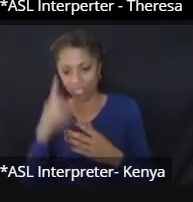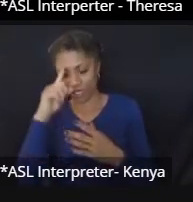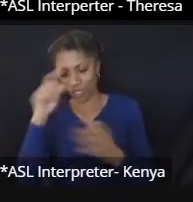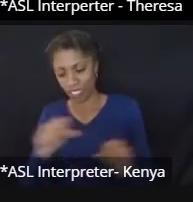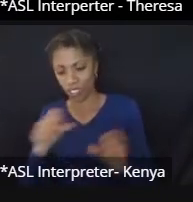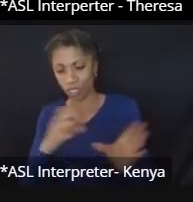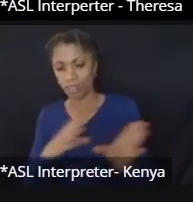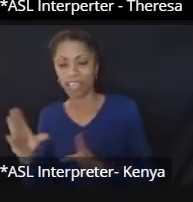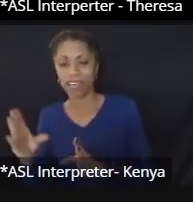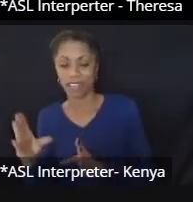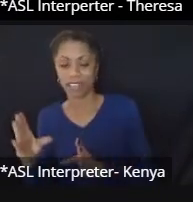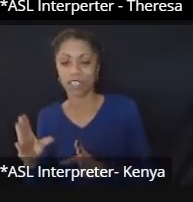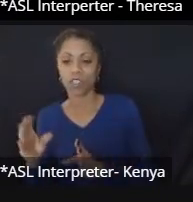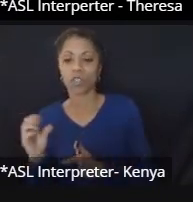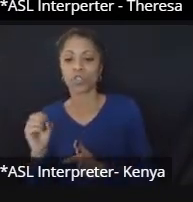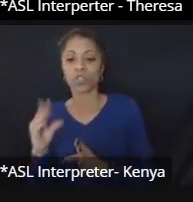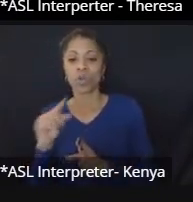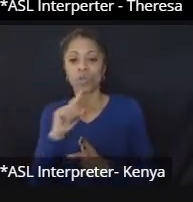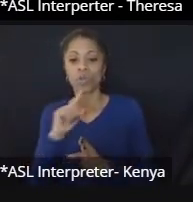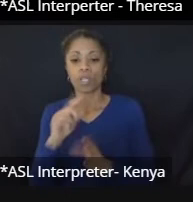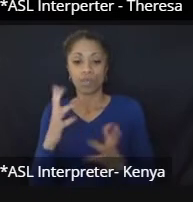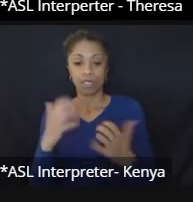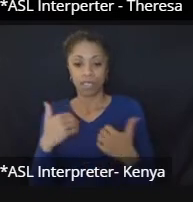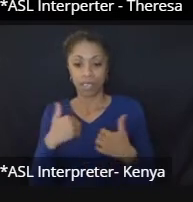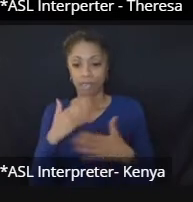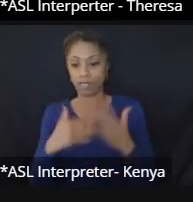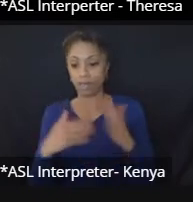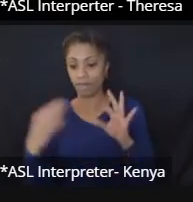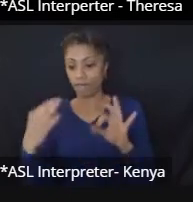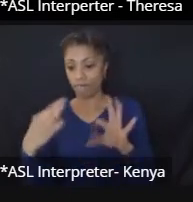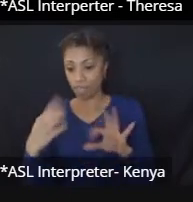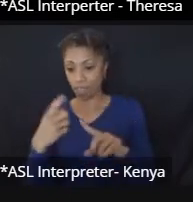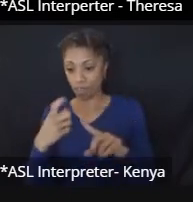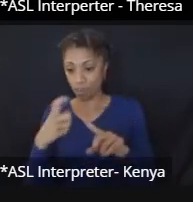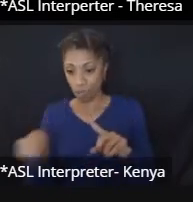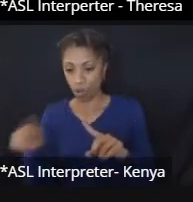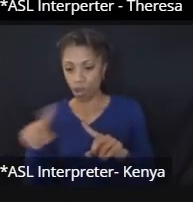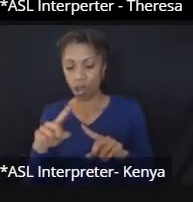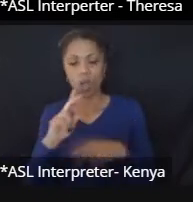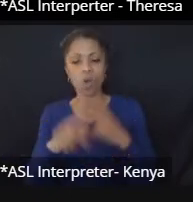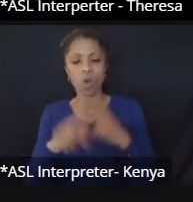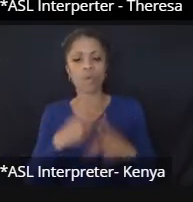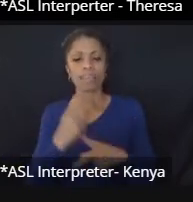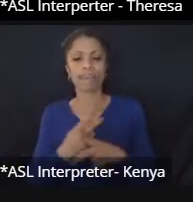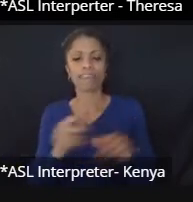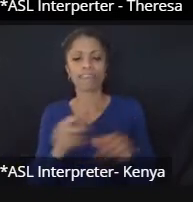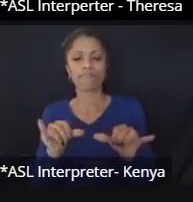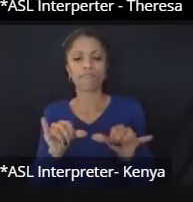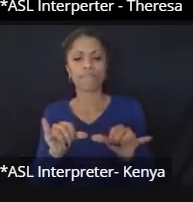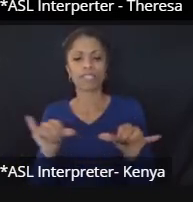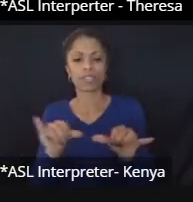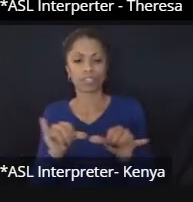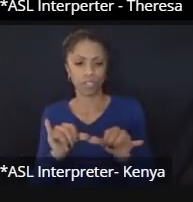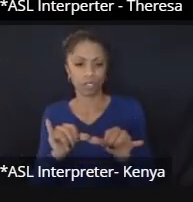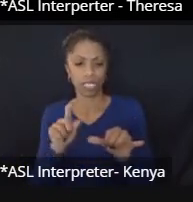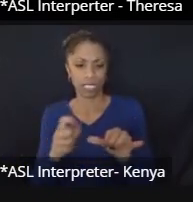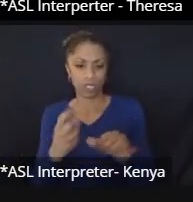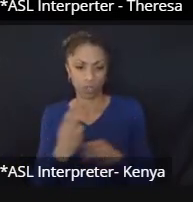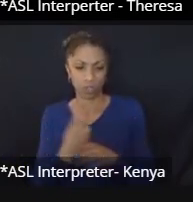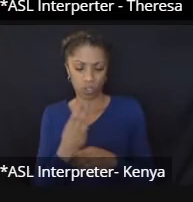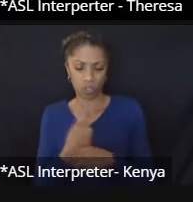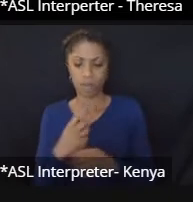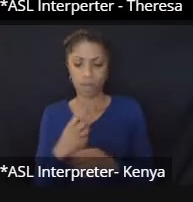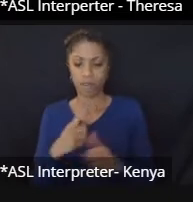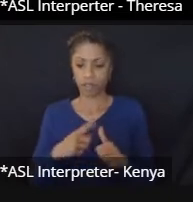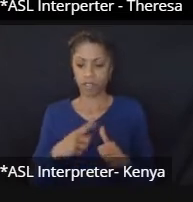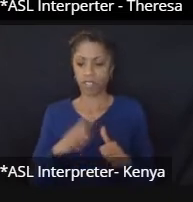we really do want to get some feedback from you, particularly around the kinds of measures that we're going to be using. But first, I'm going to turn it over to Melody.